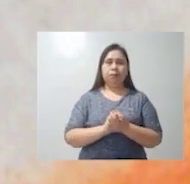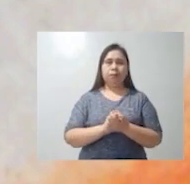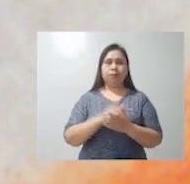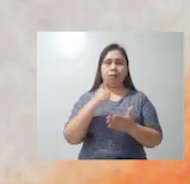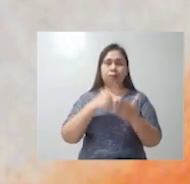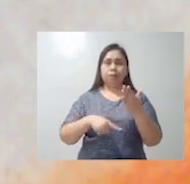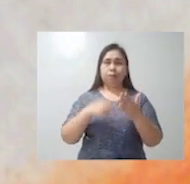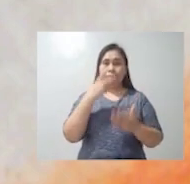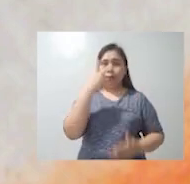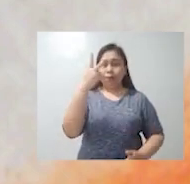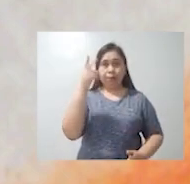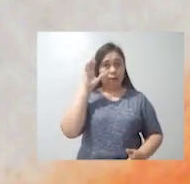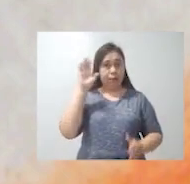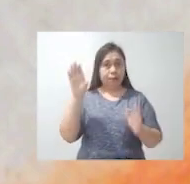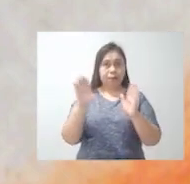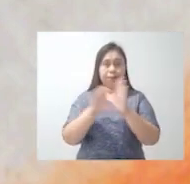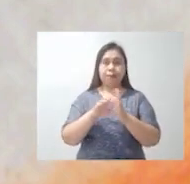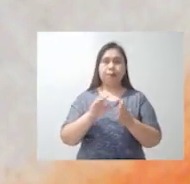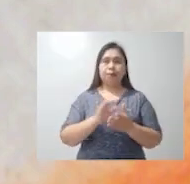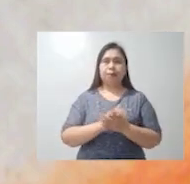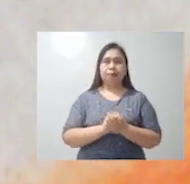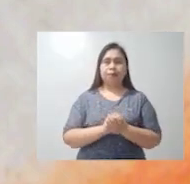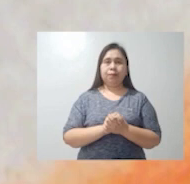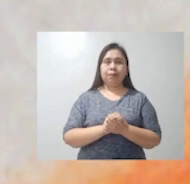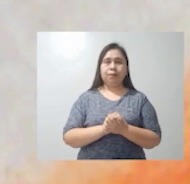What do you see in this picture?